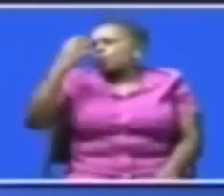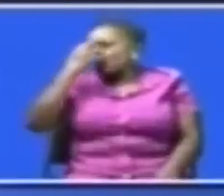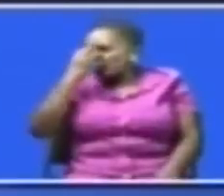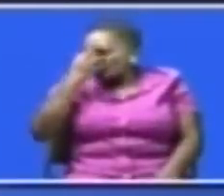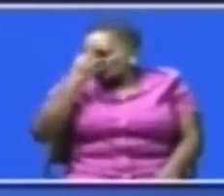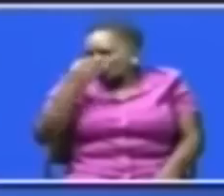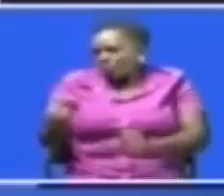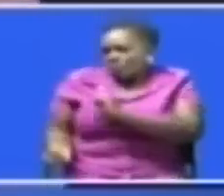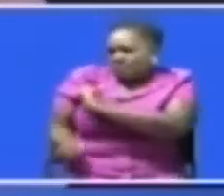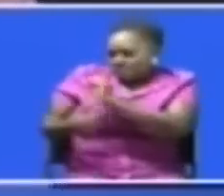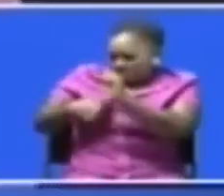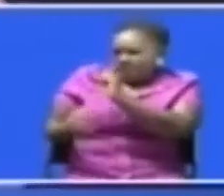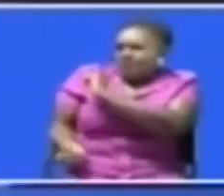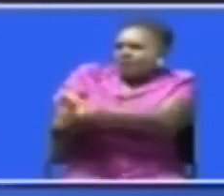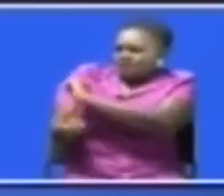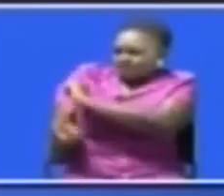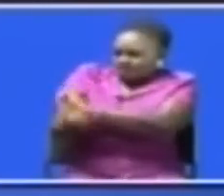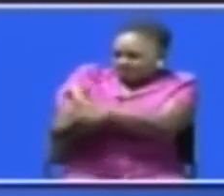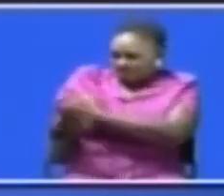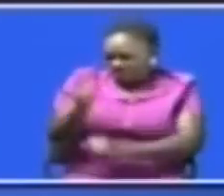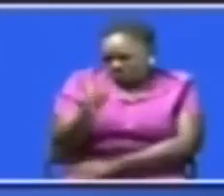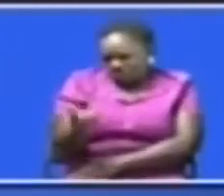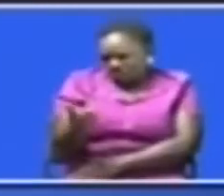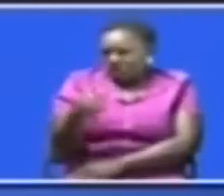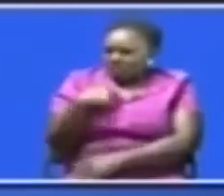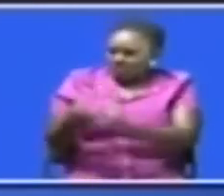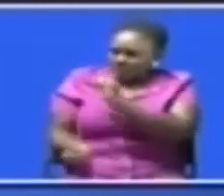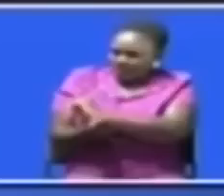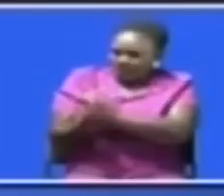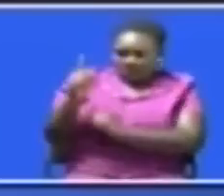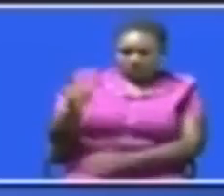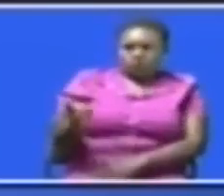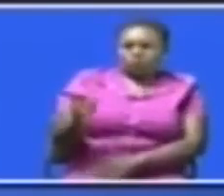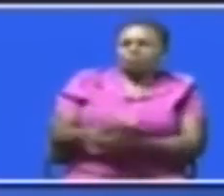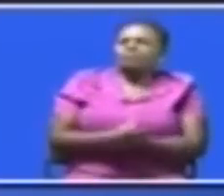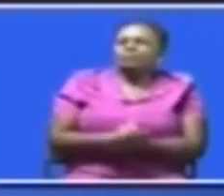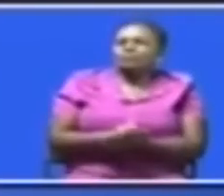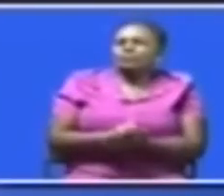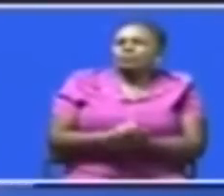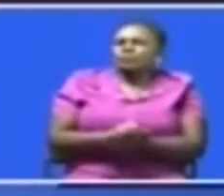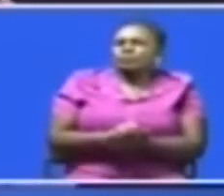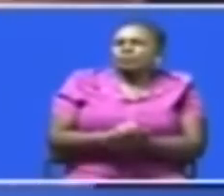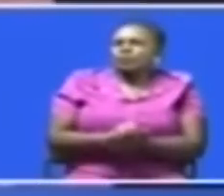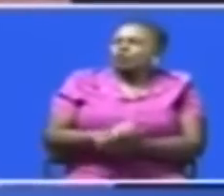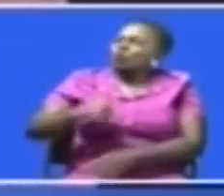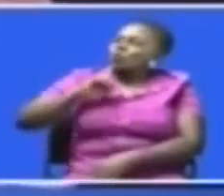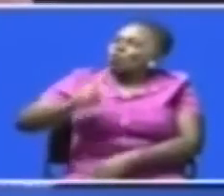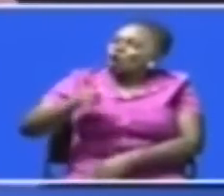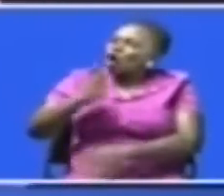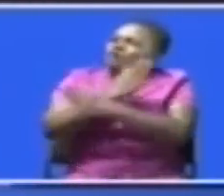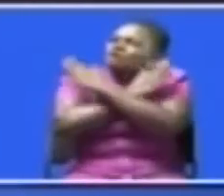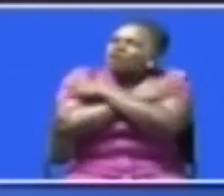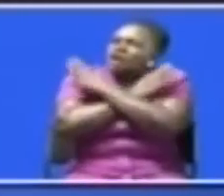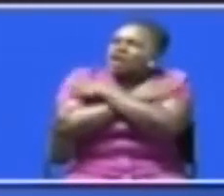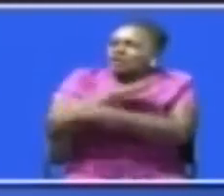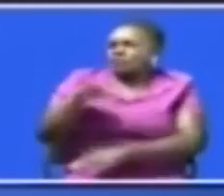to advise you. I want to advise you to caution your lieutenants.